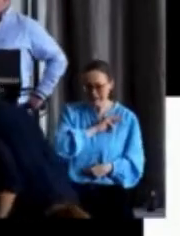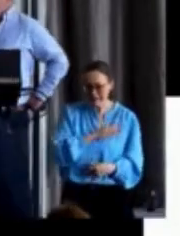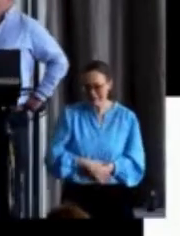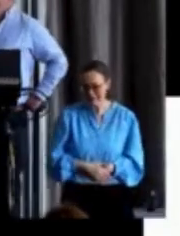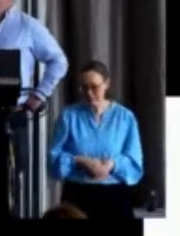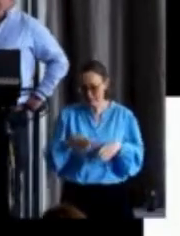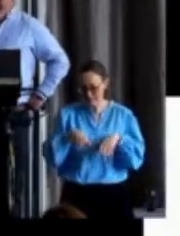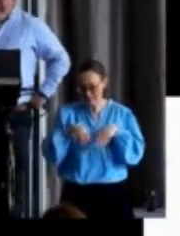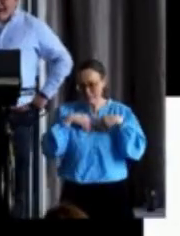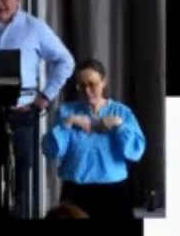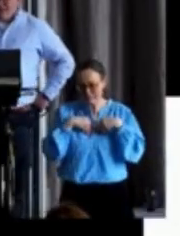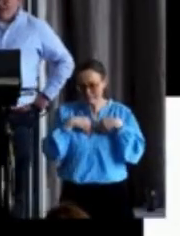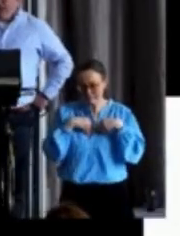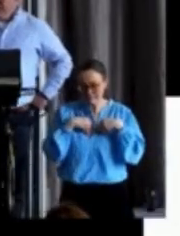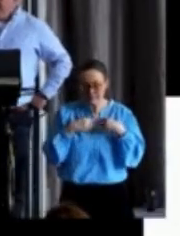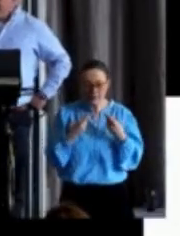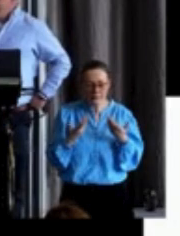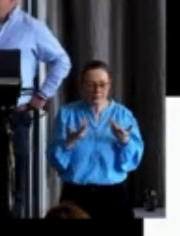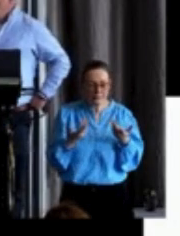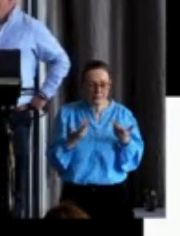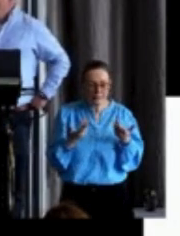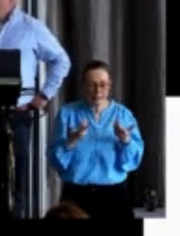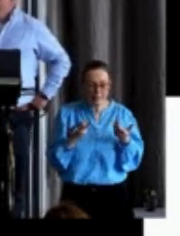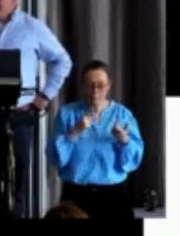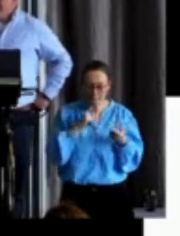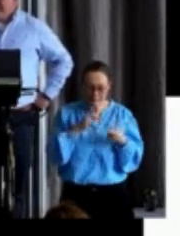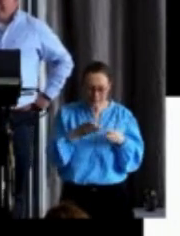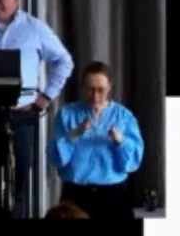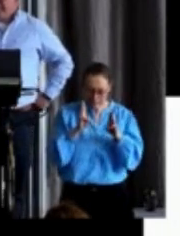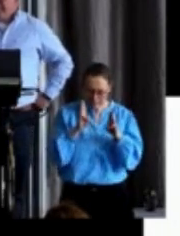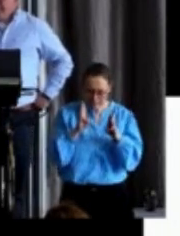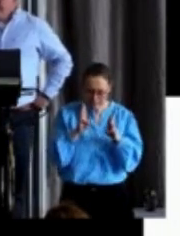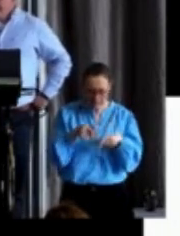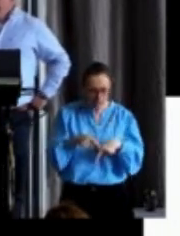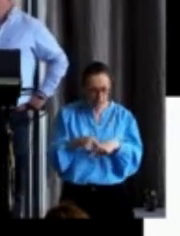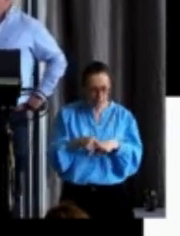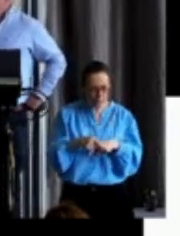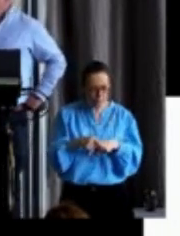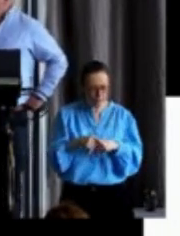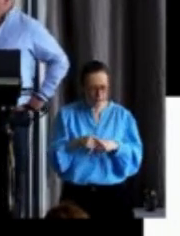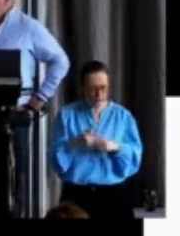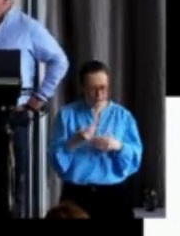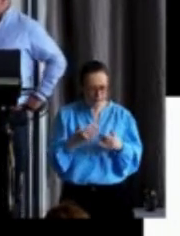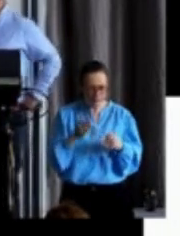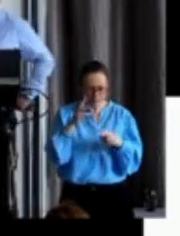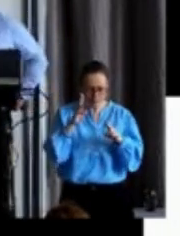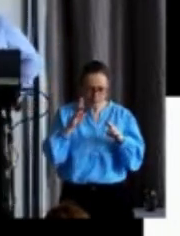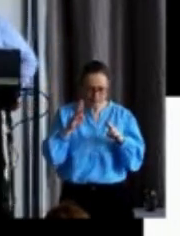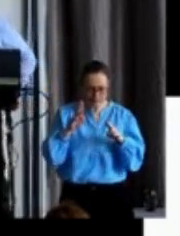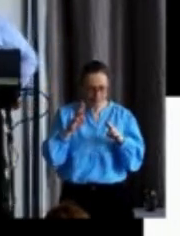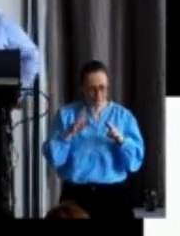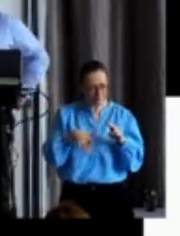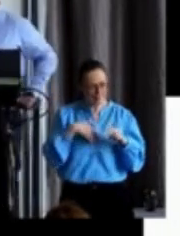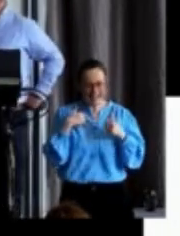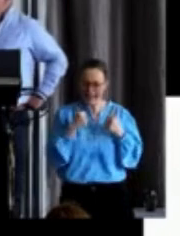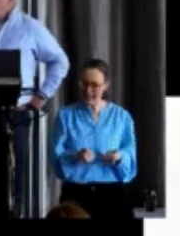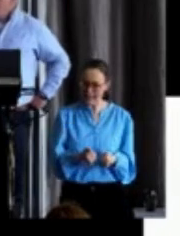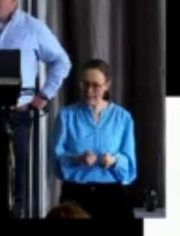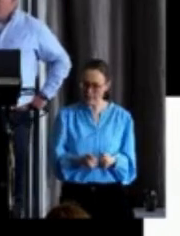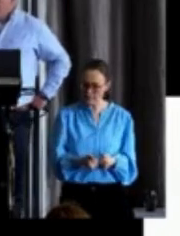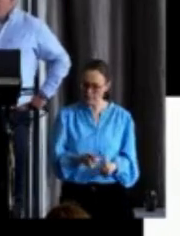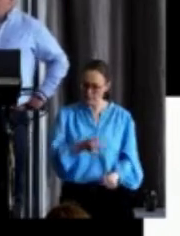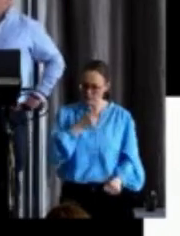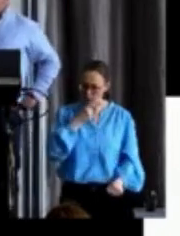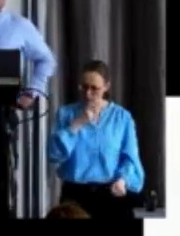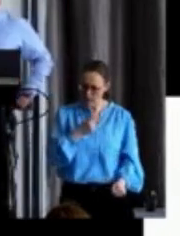to talk about yourself. And it's a powerful sort of sense that being able to talk, being able to invite it to talk to your